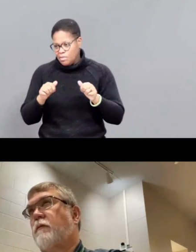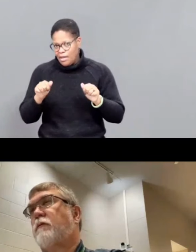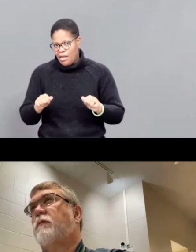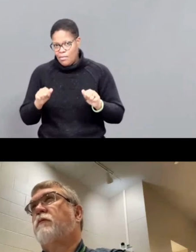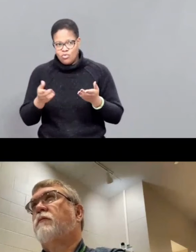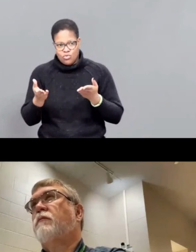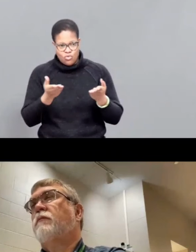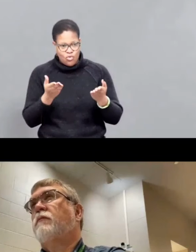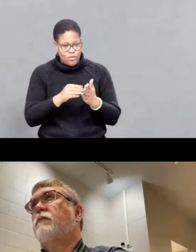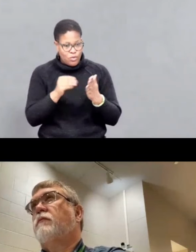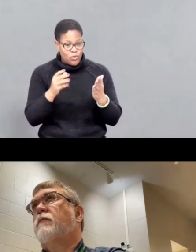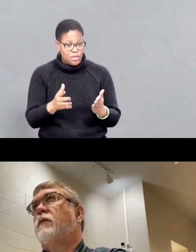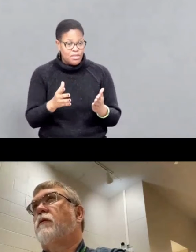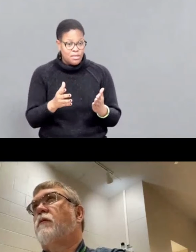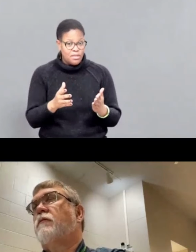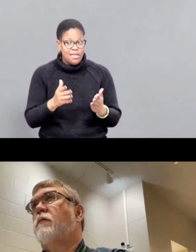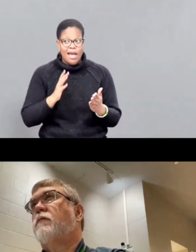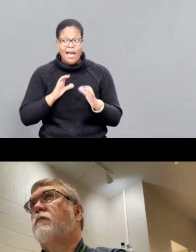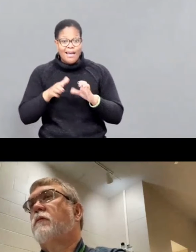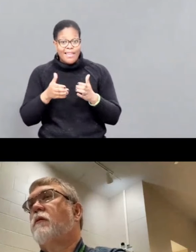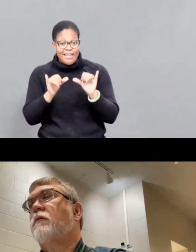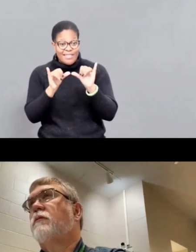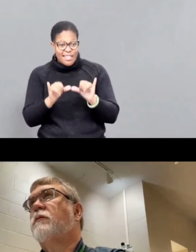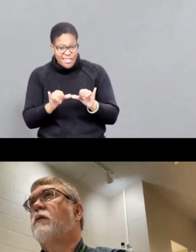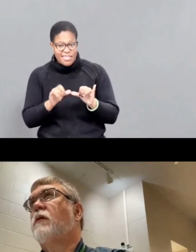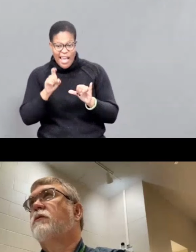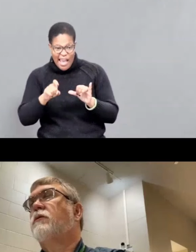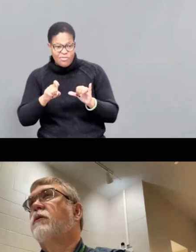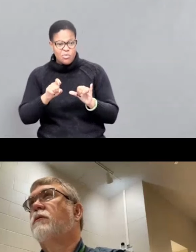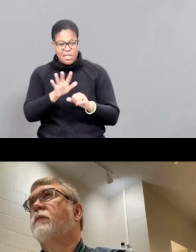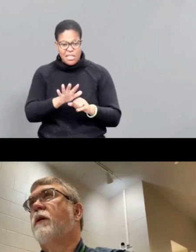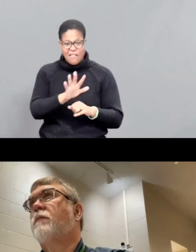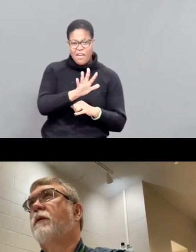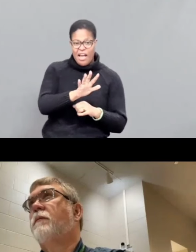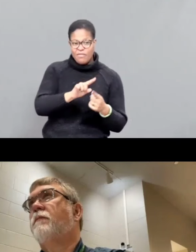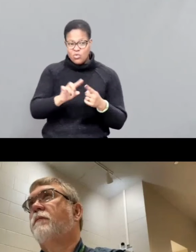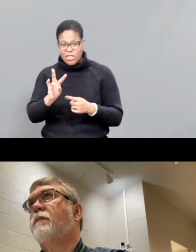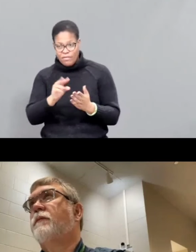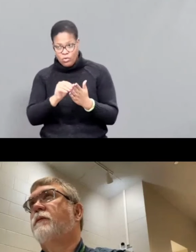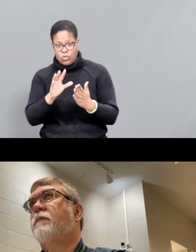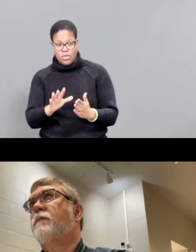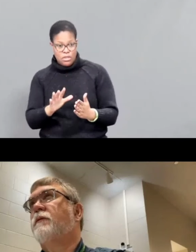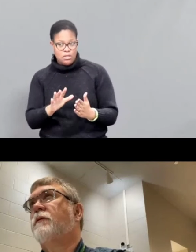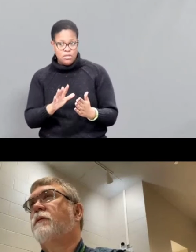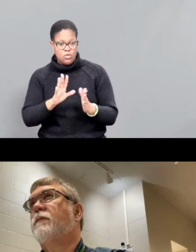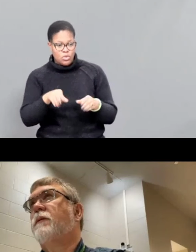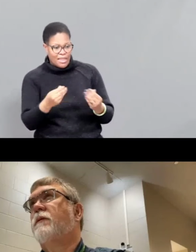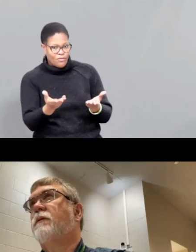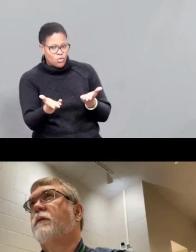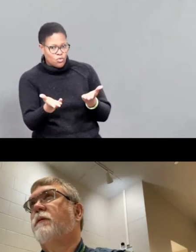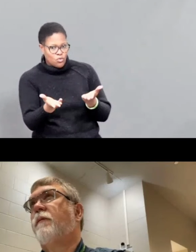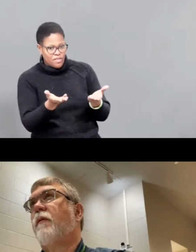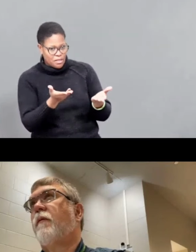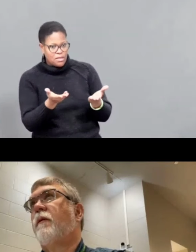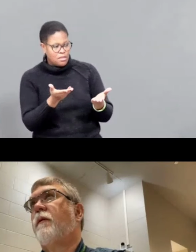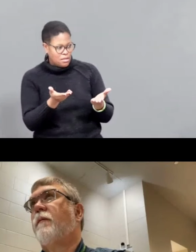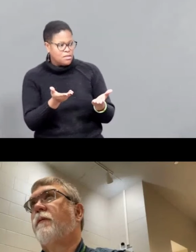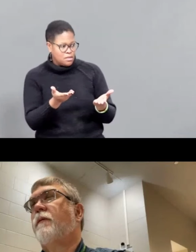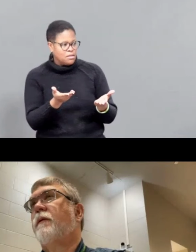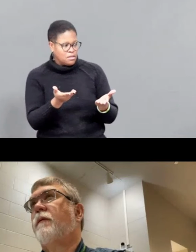able to serve our students. Our class sizes have to be 5 to 7 students in order to deliver those services and meet